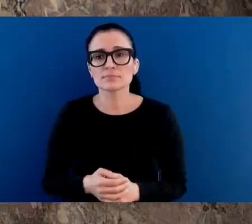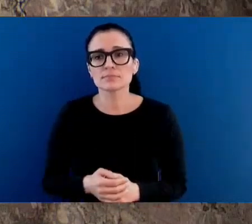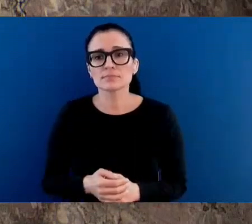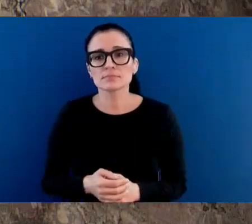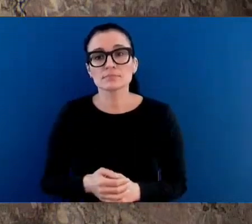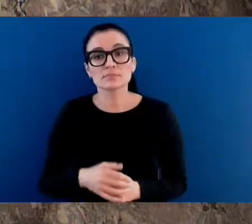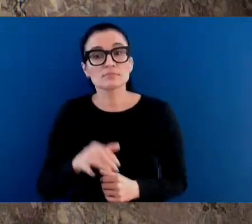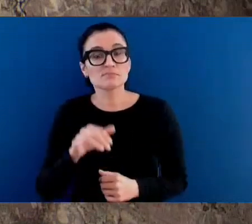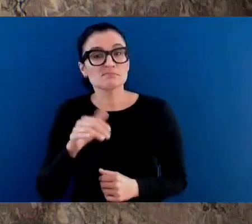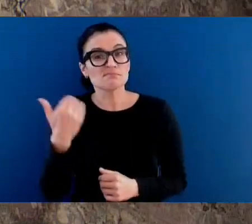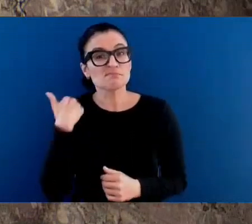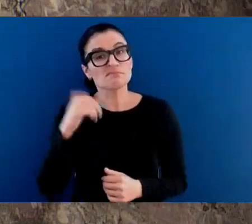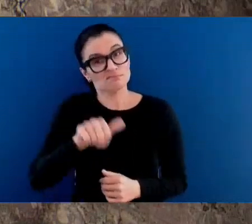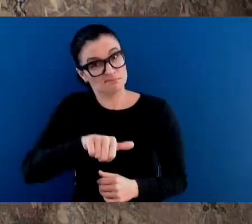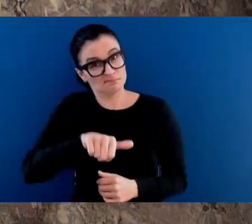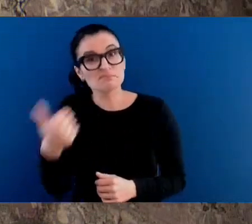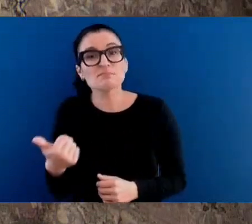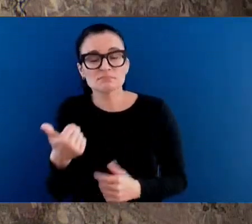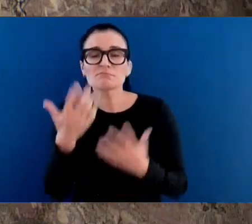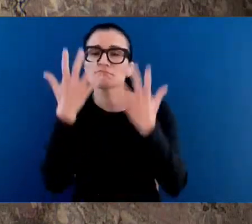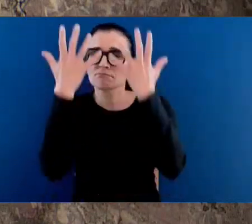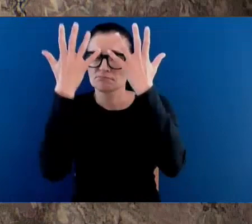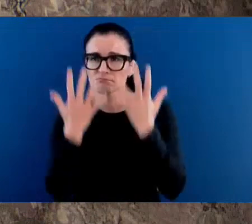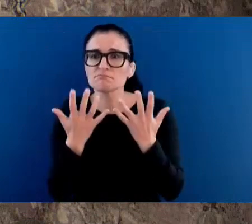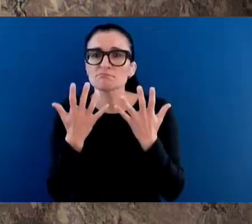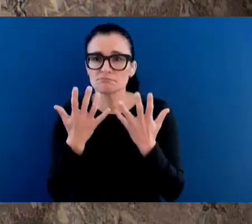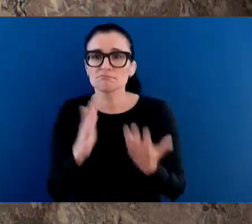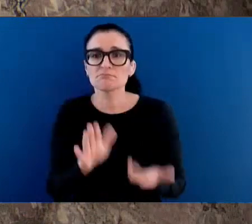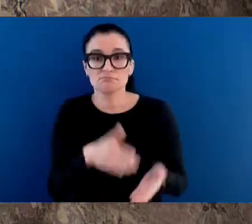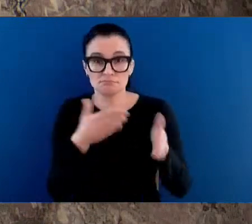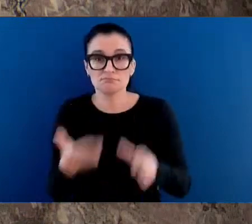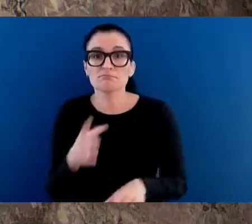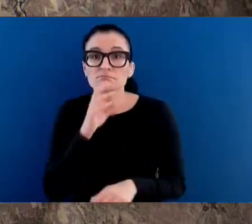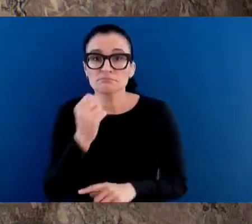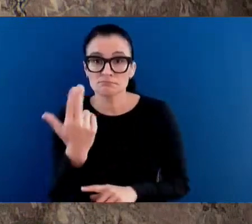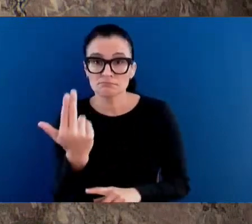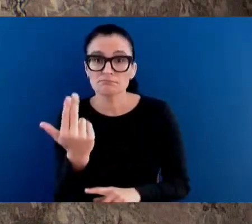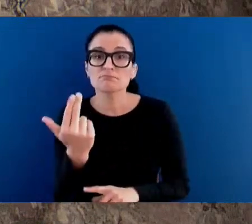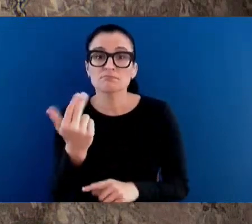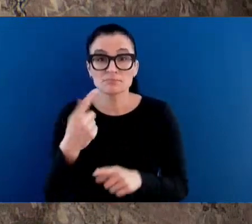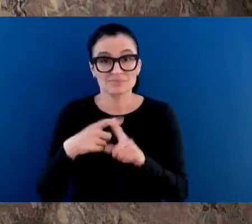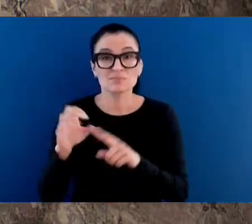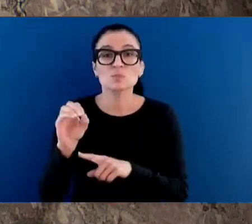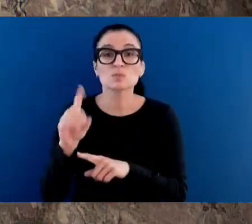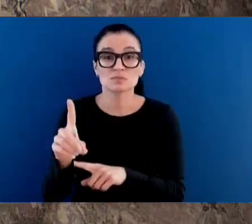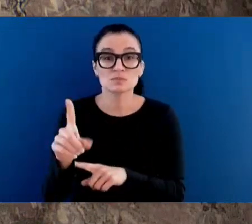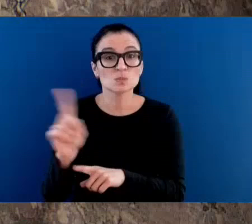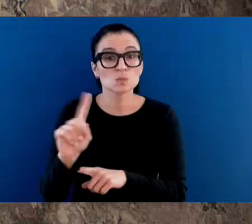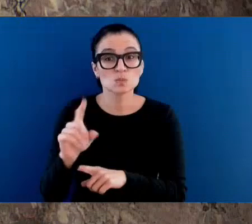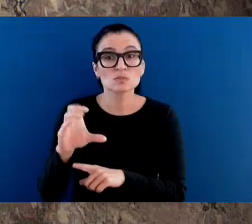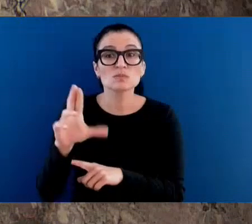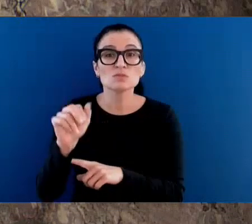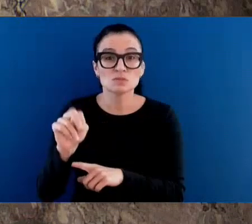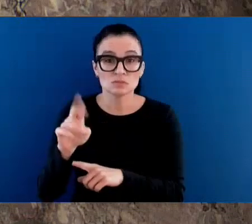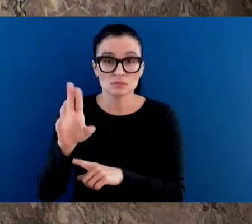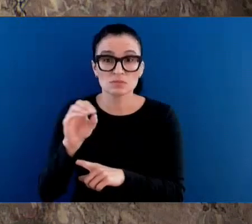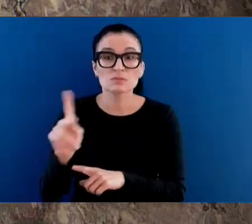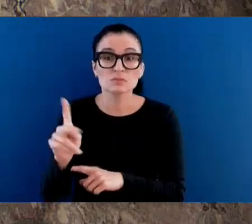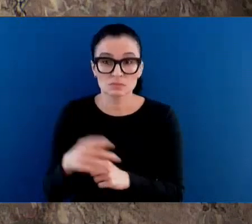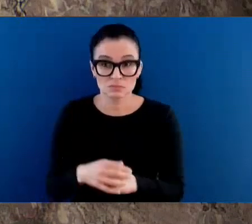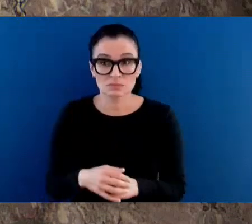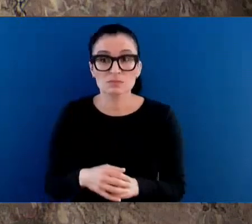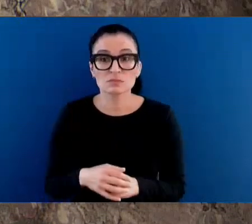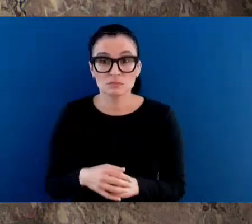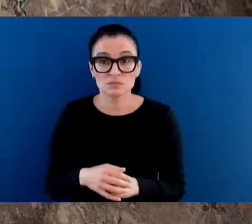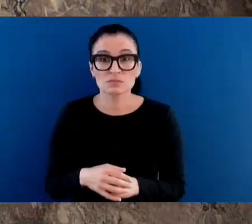overdose. Several weeks ago, the young girl overdosed, was taken to the hospital, and released from the emergency room, only